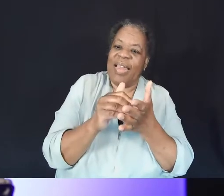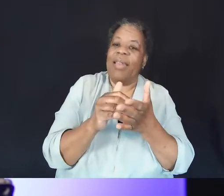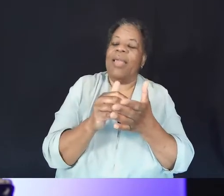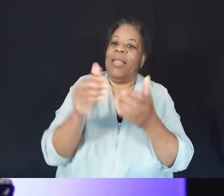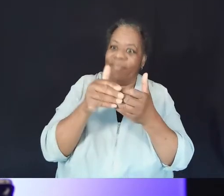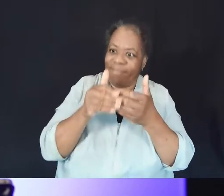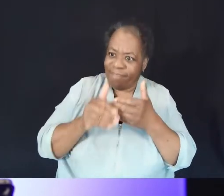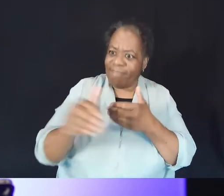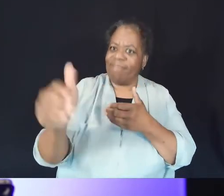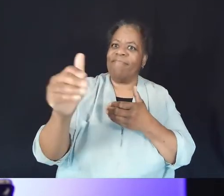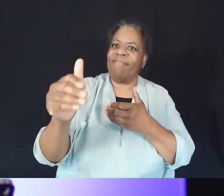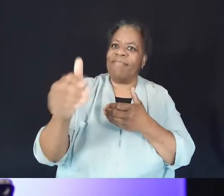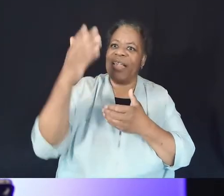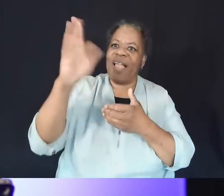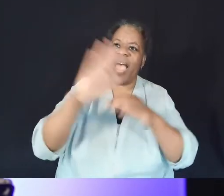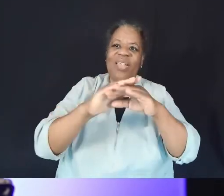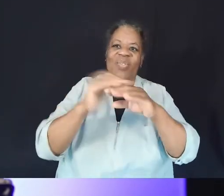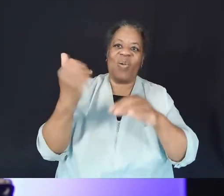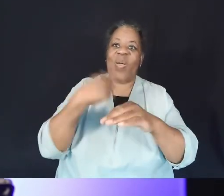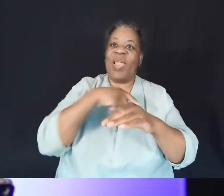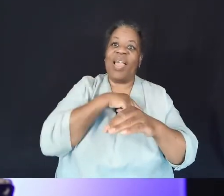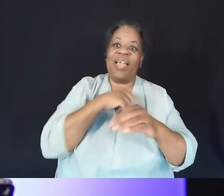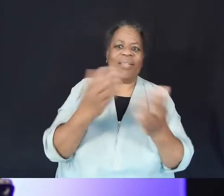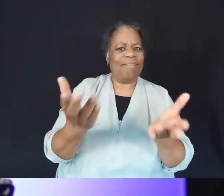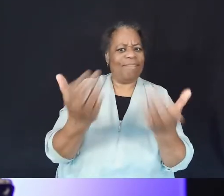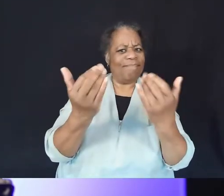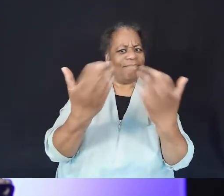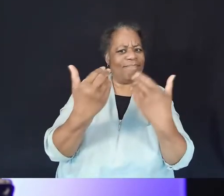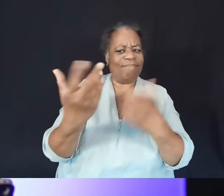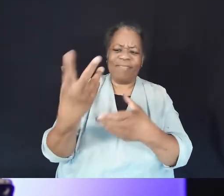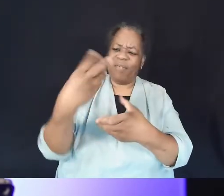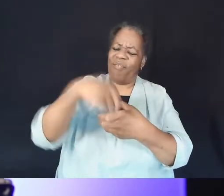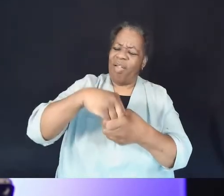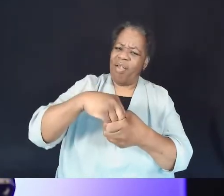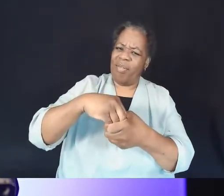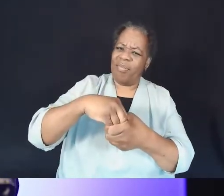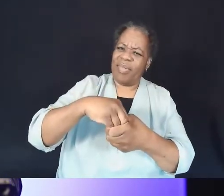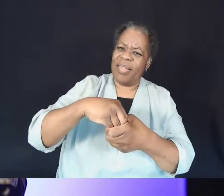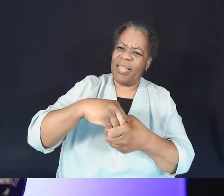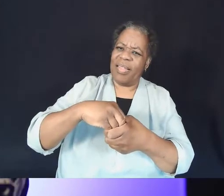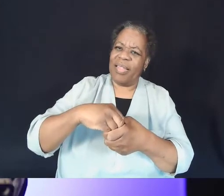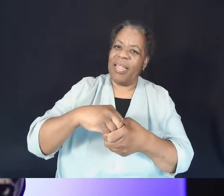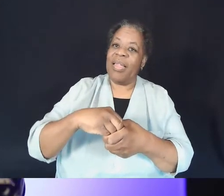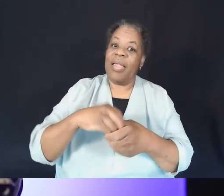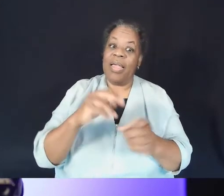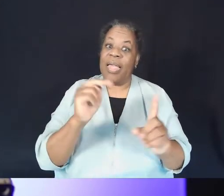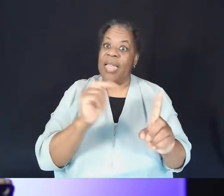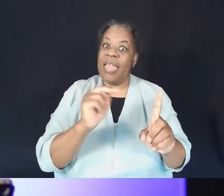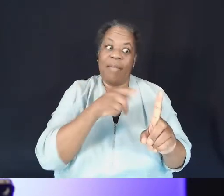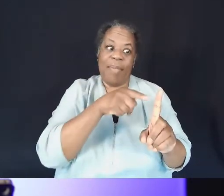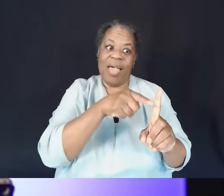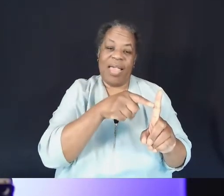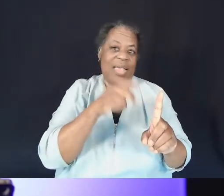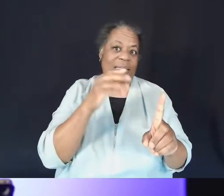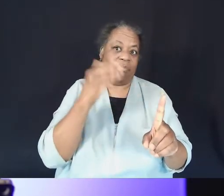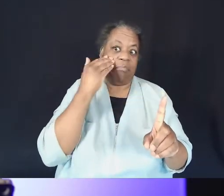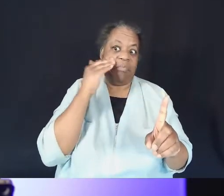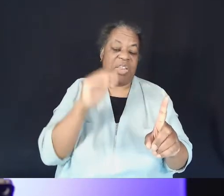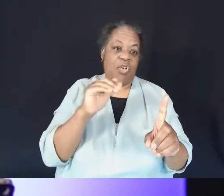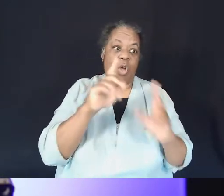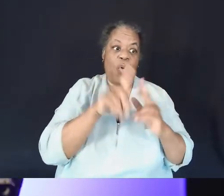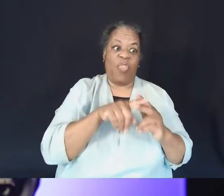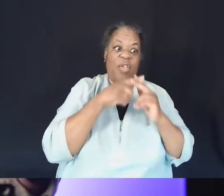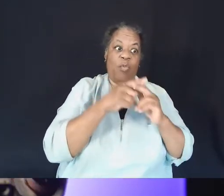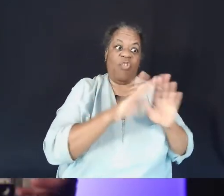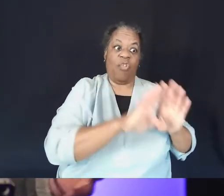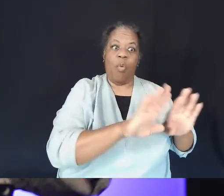and God is calling us to them? It strikes me that Nehemiah never knew what the original wall of Jerusalem looked like. And